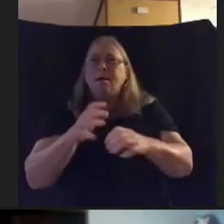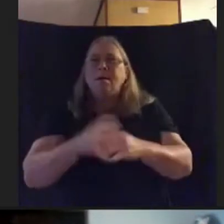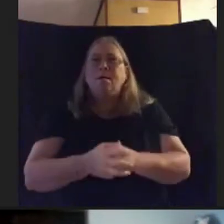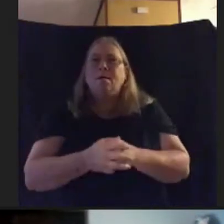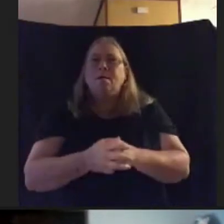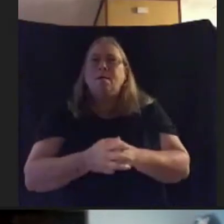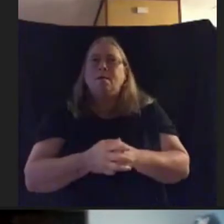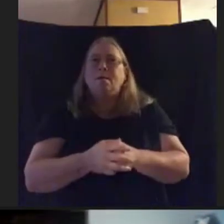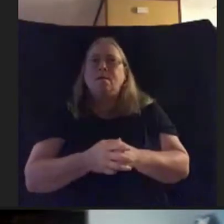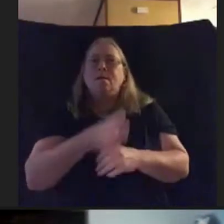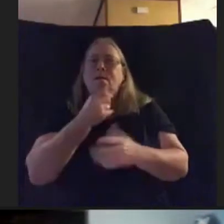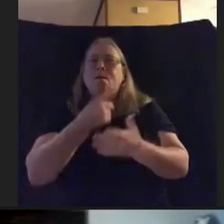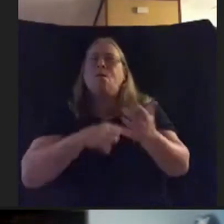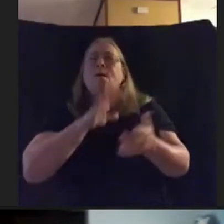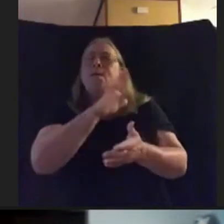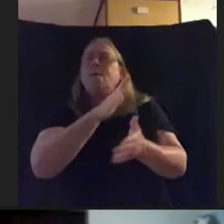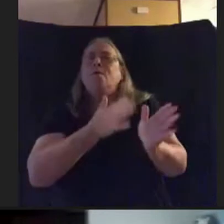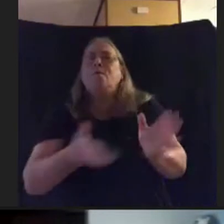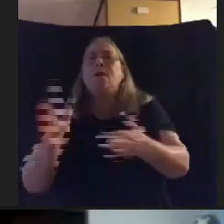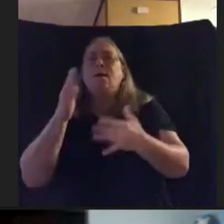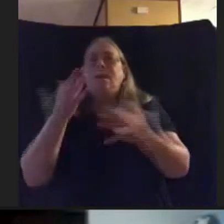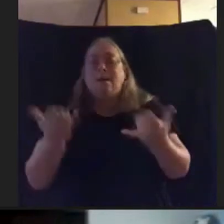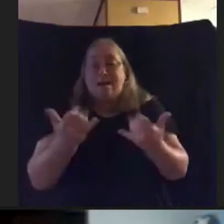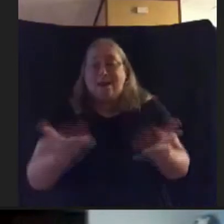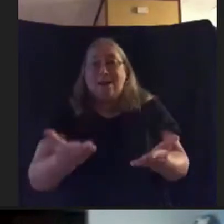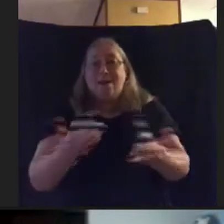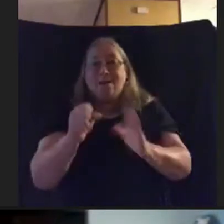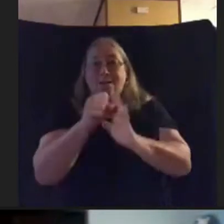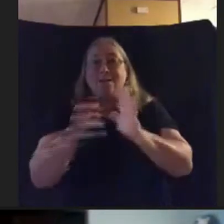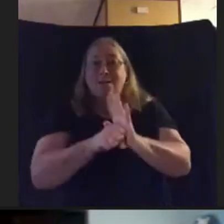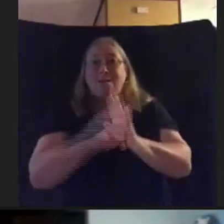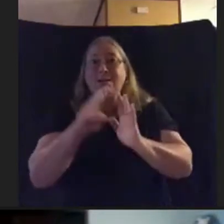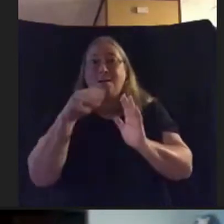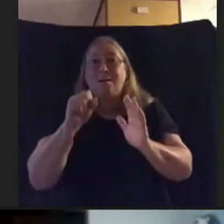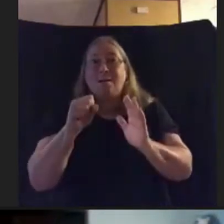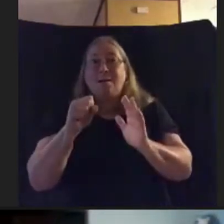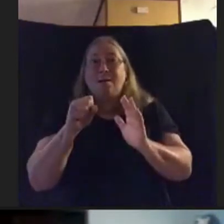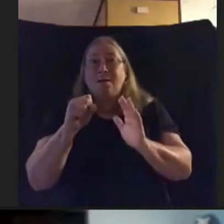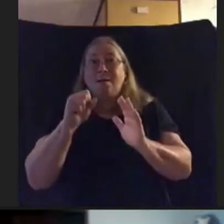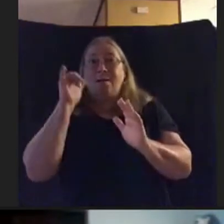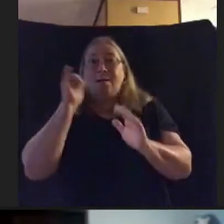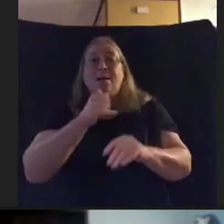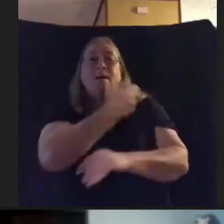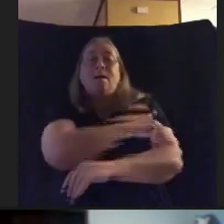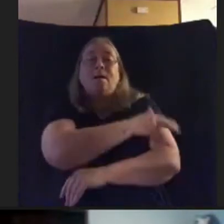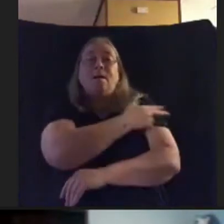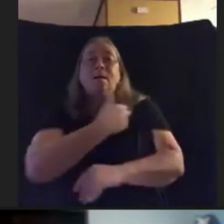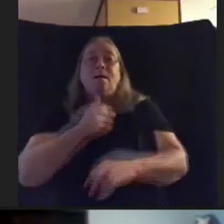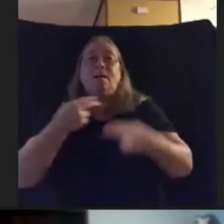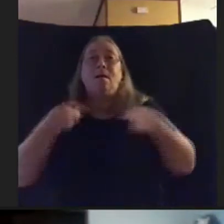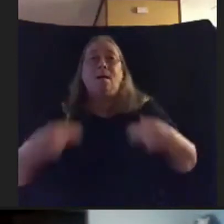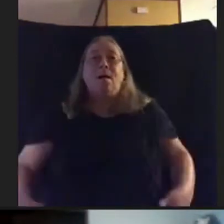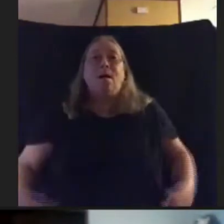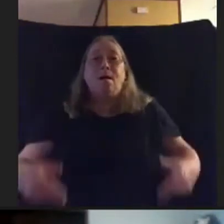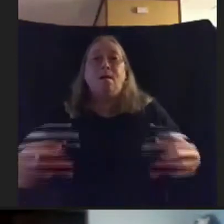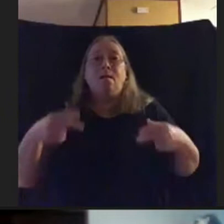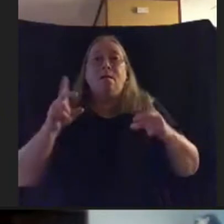pandemic planning. You know, in the state of Mississippi, county governments, hospitals, and the health department and others have been doing